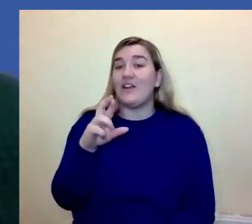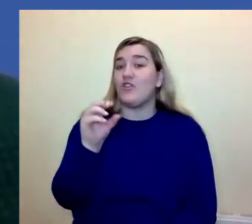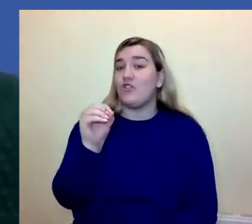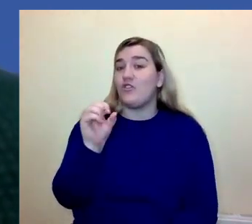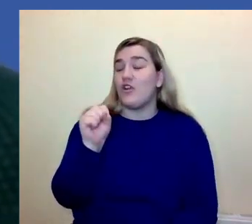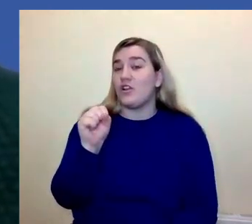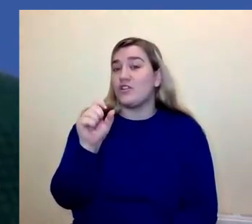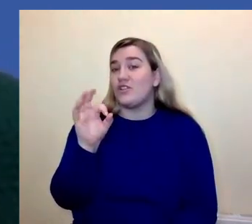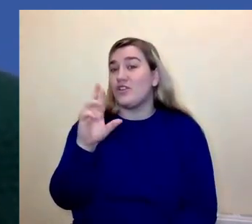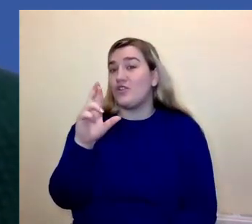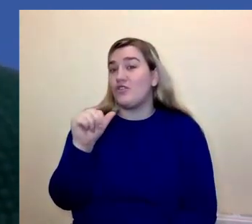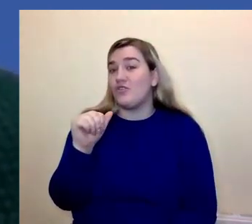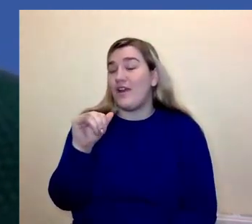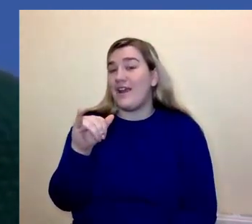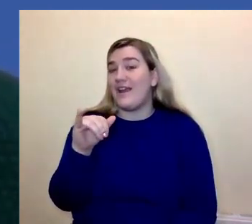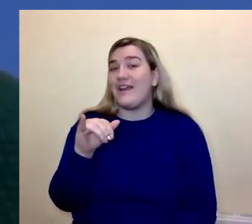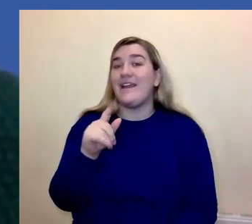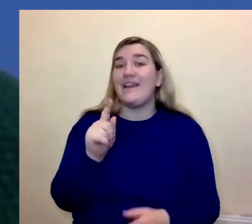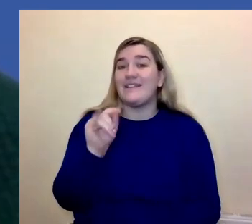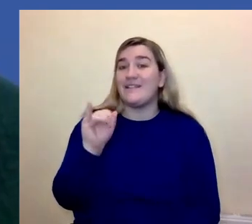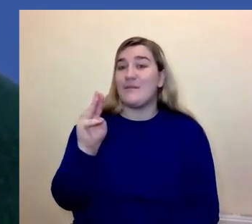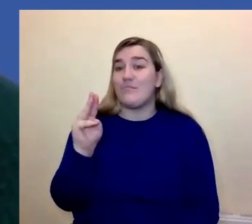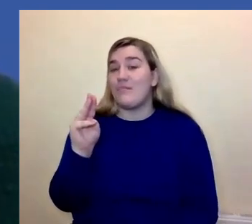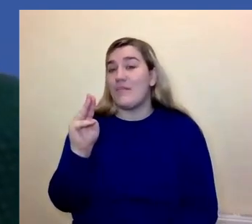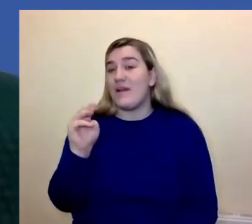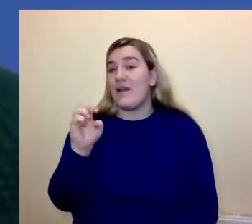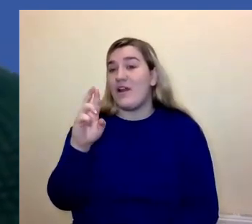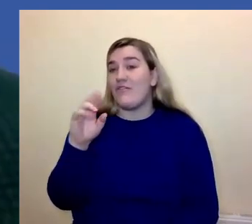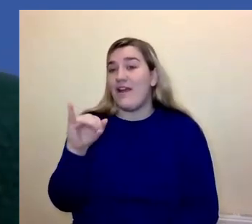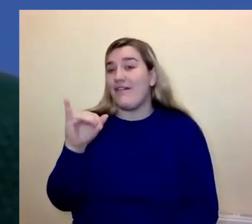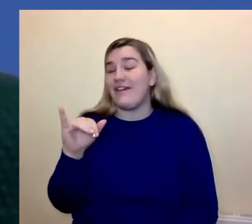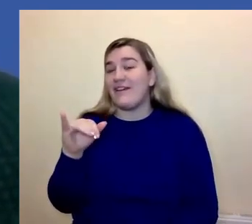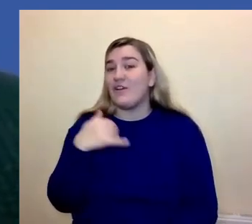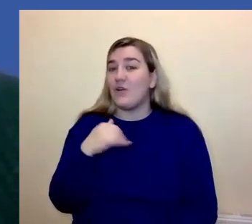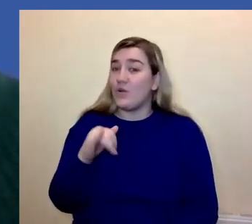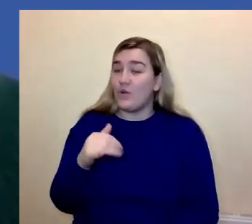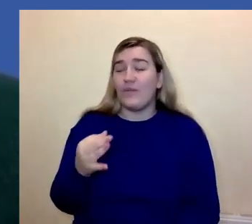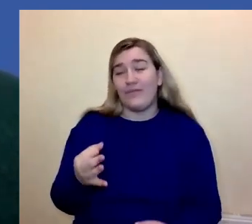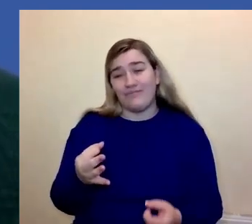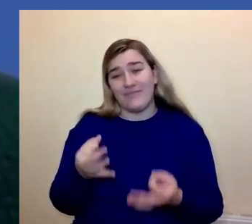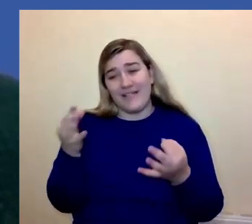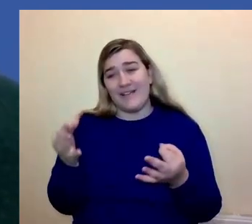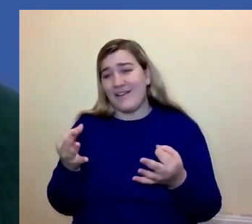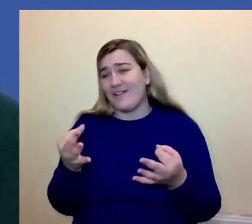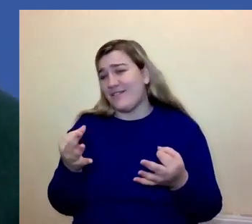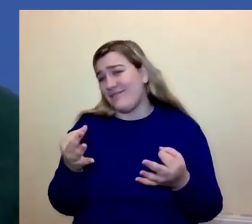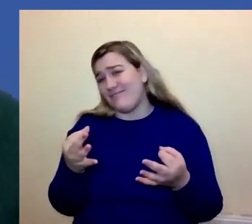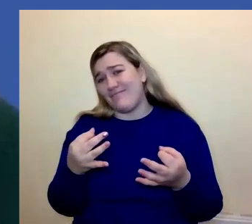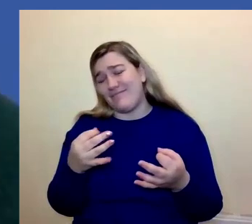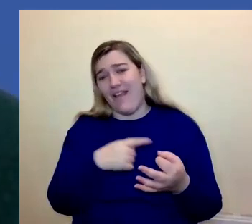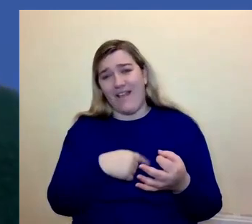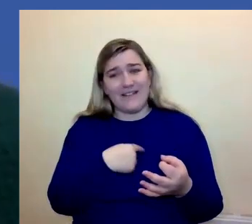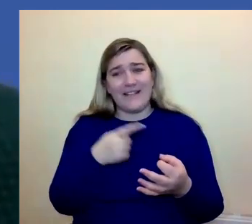in Tipperary with some of our advocates who have given graciously of their time and energy and